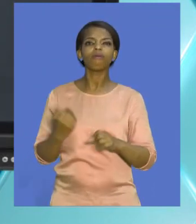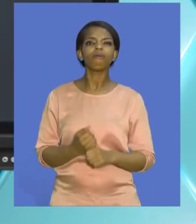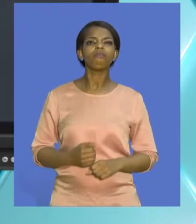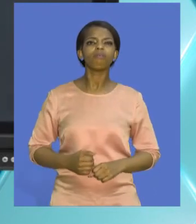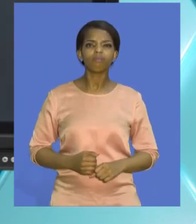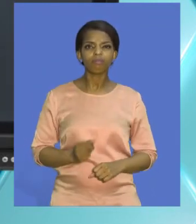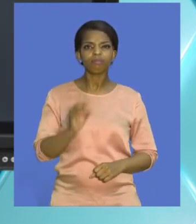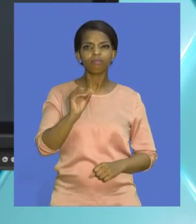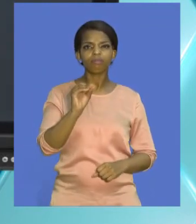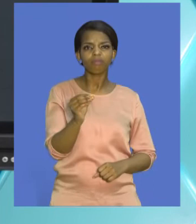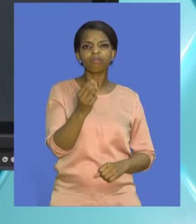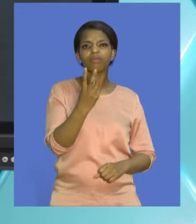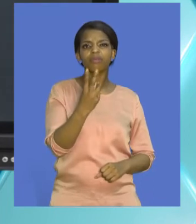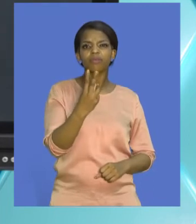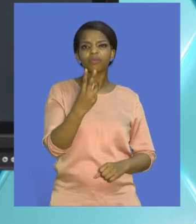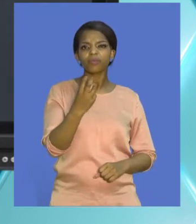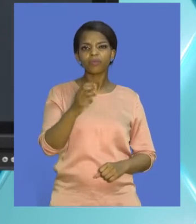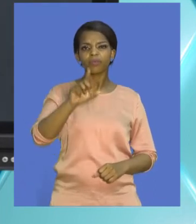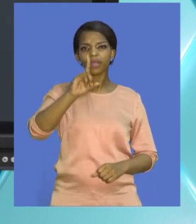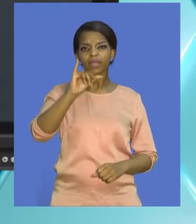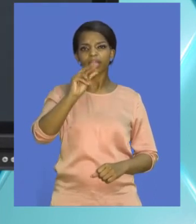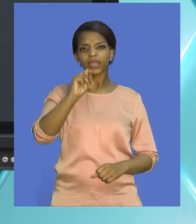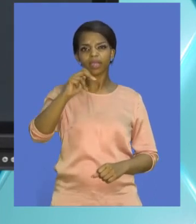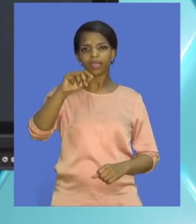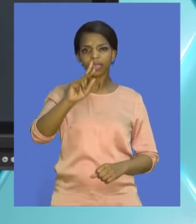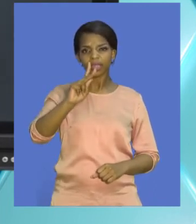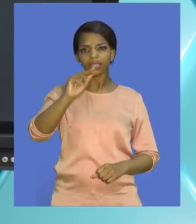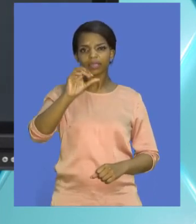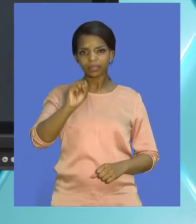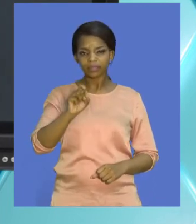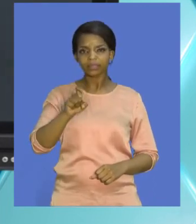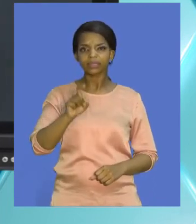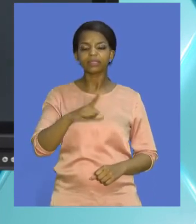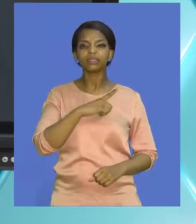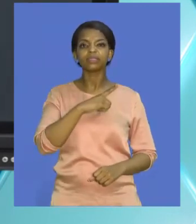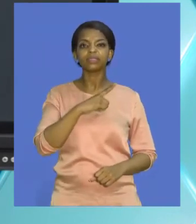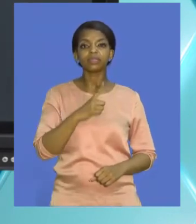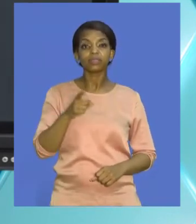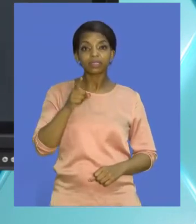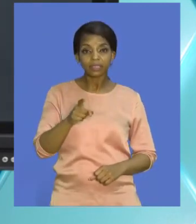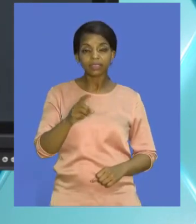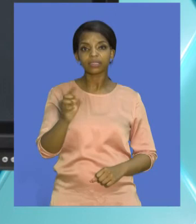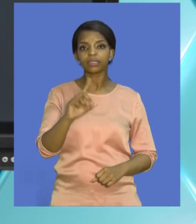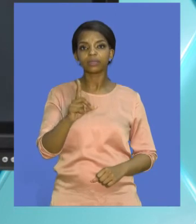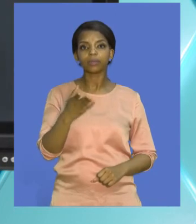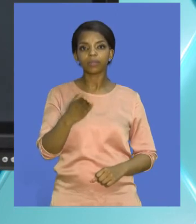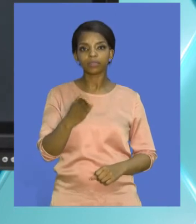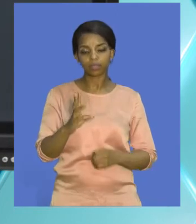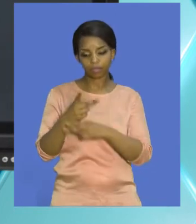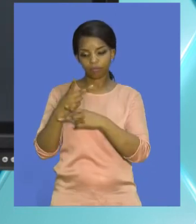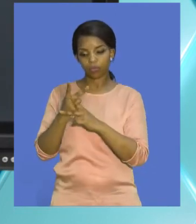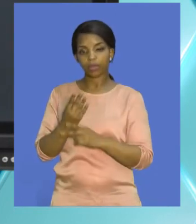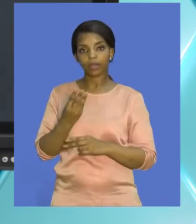that actually affect the magnitude of the electrostatic force. One is the product of the charges, the 2-point charges,